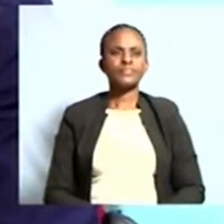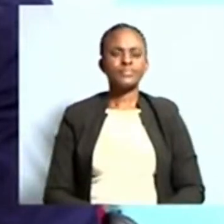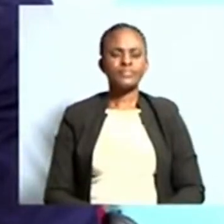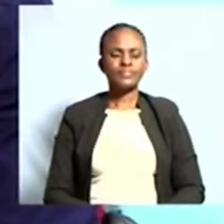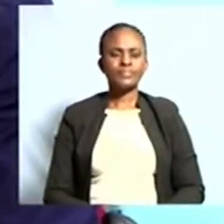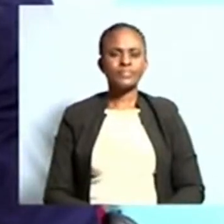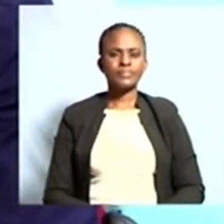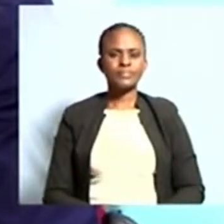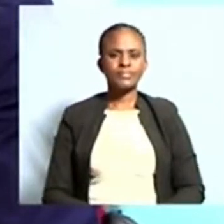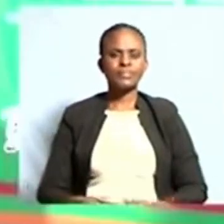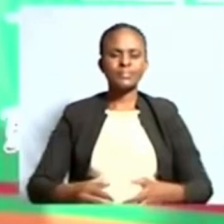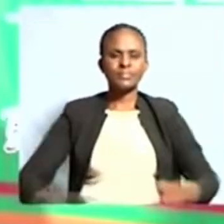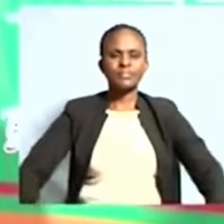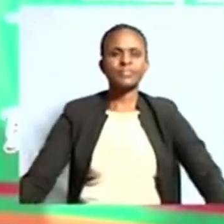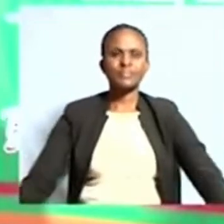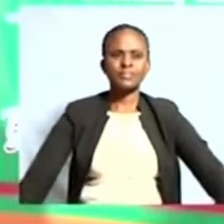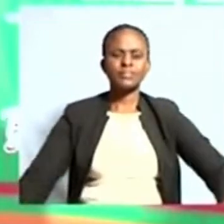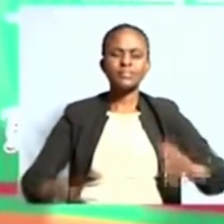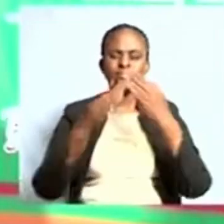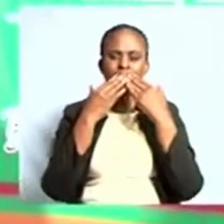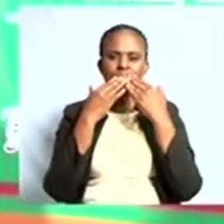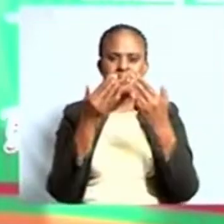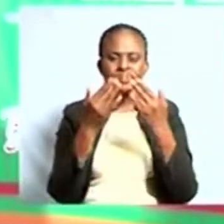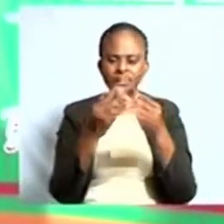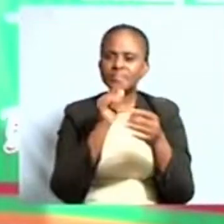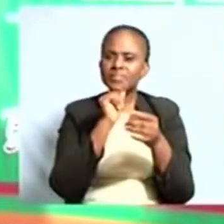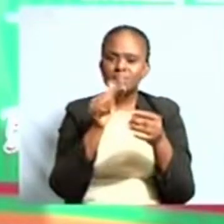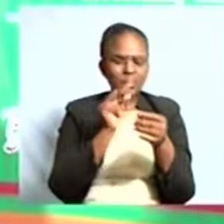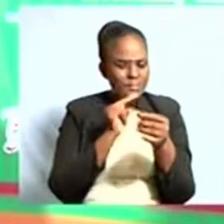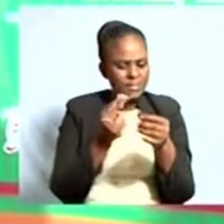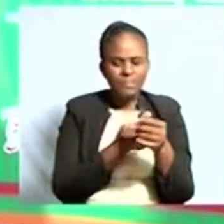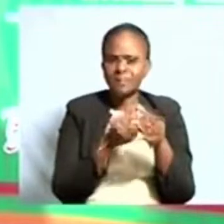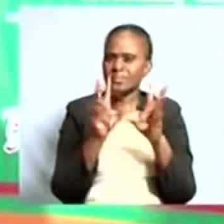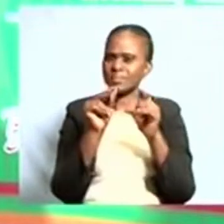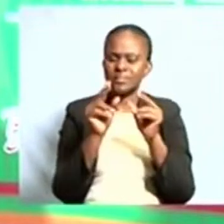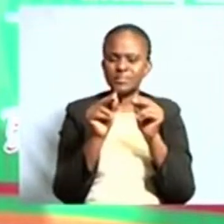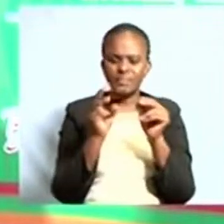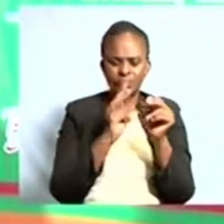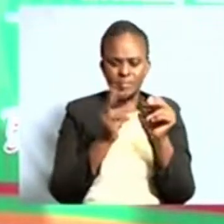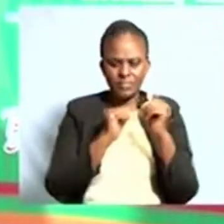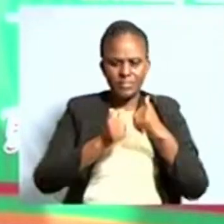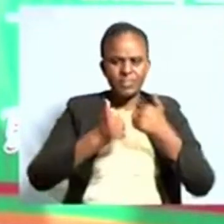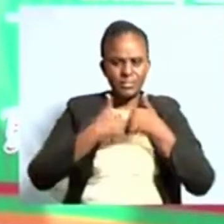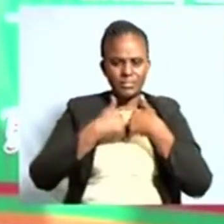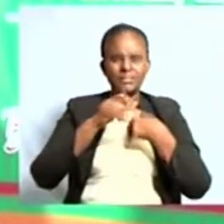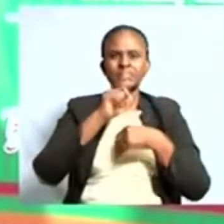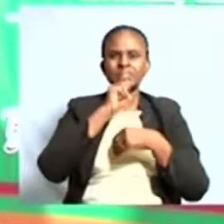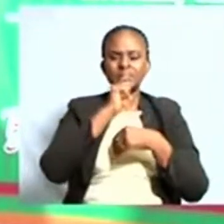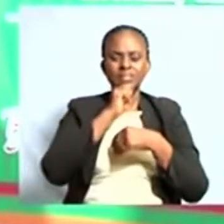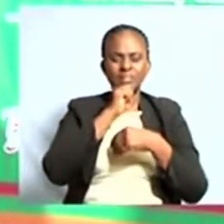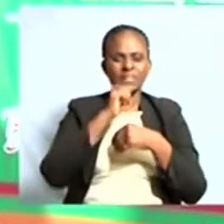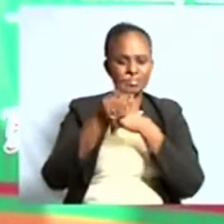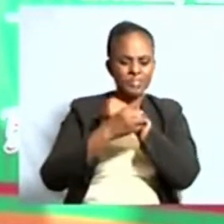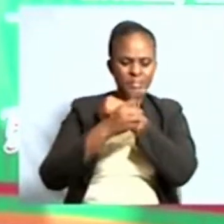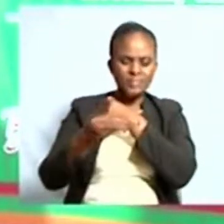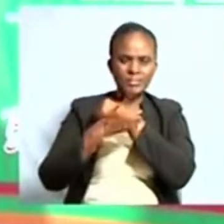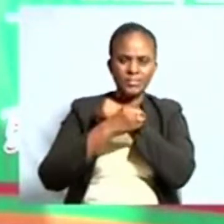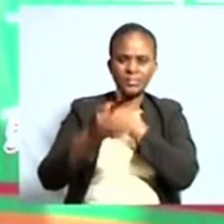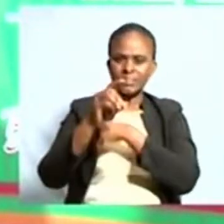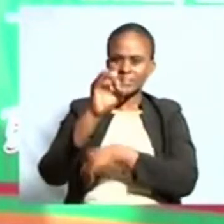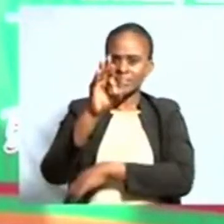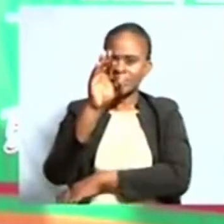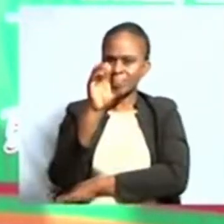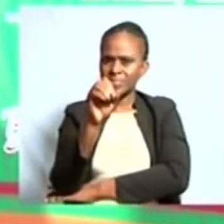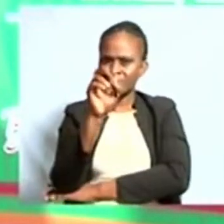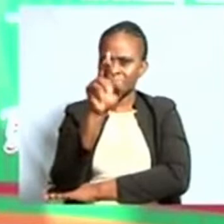you for that one, because it's not us really. We have our own forensic department, but